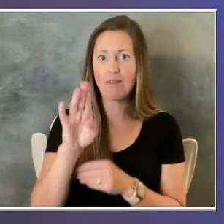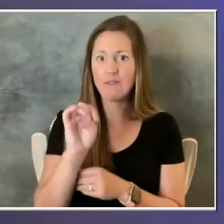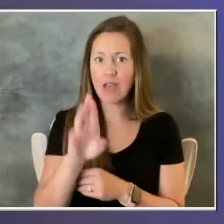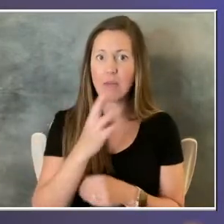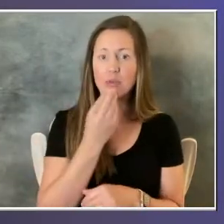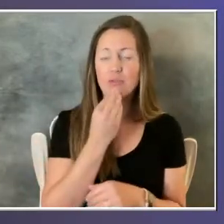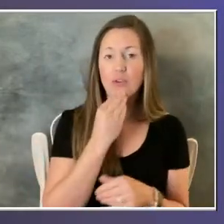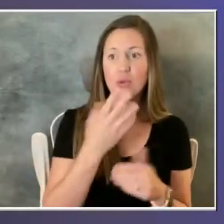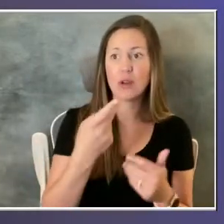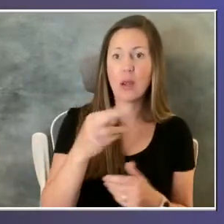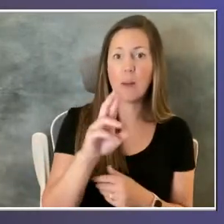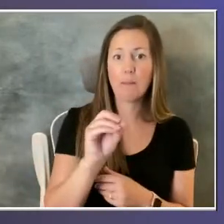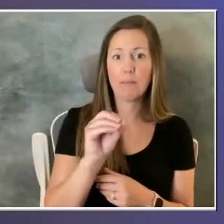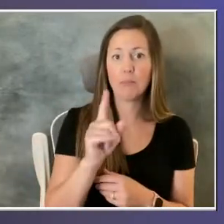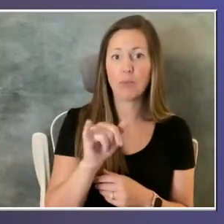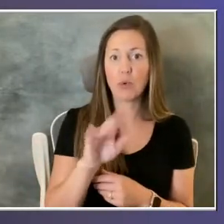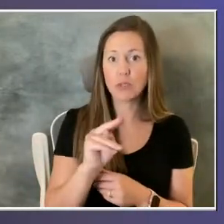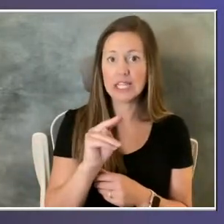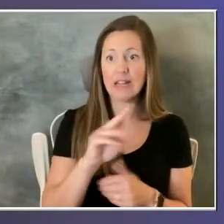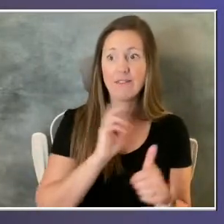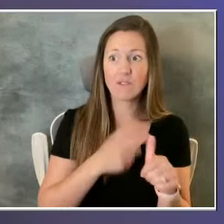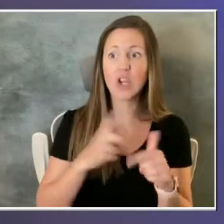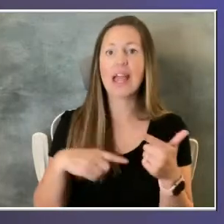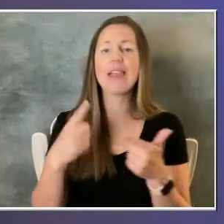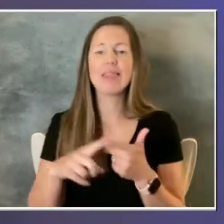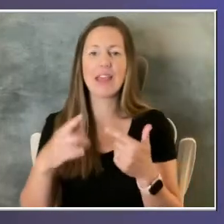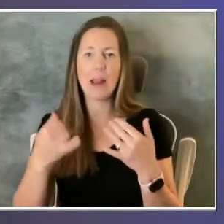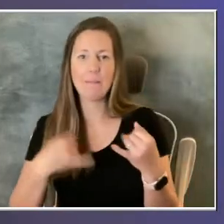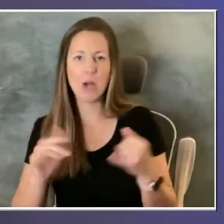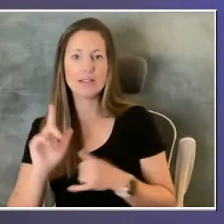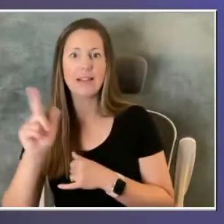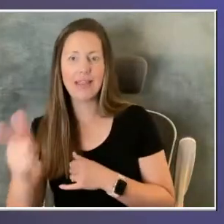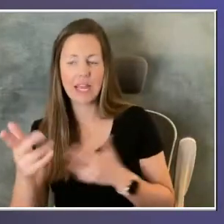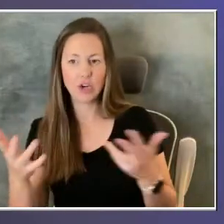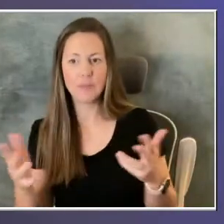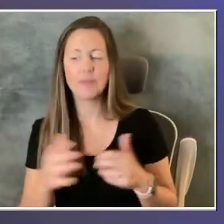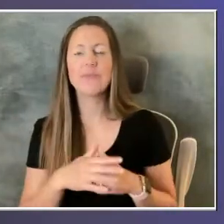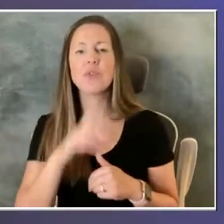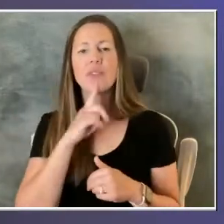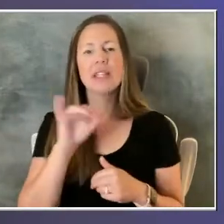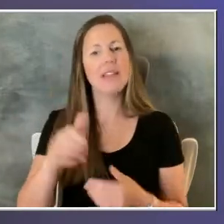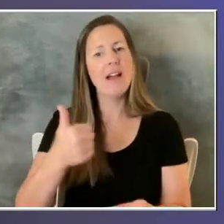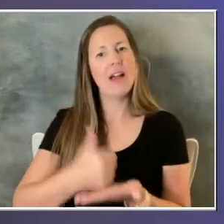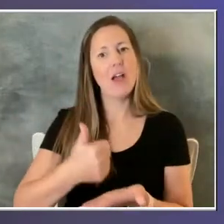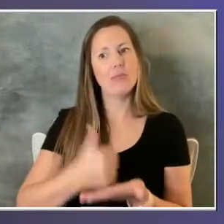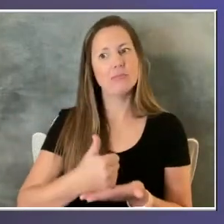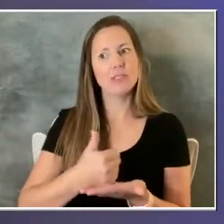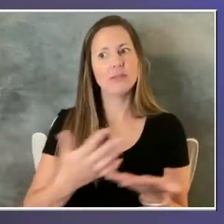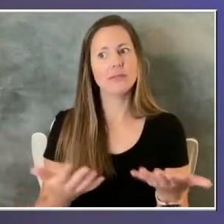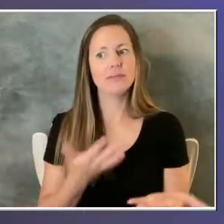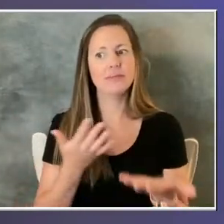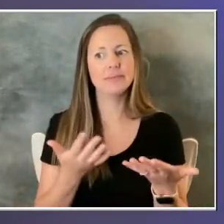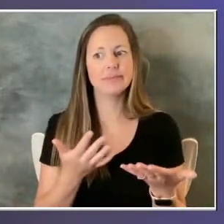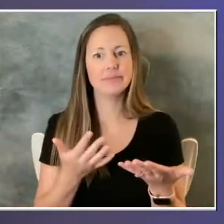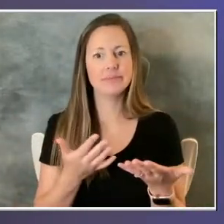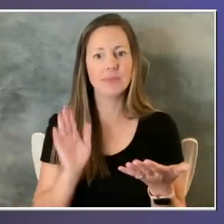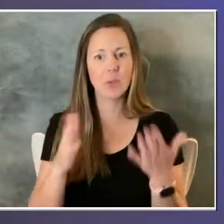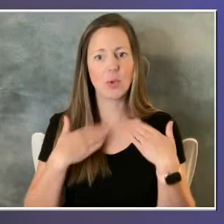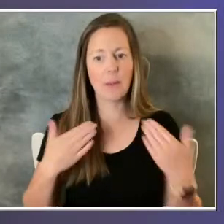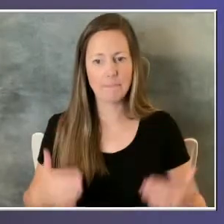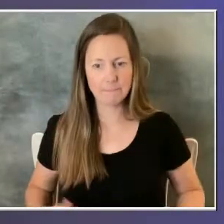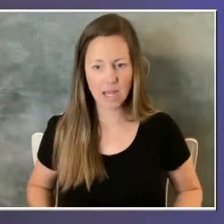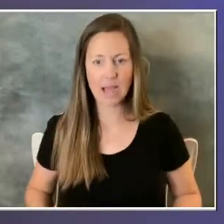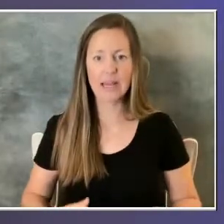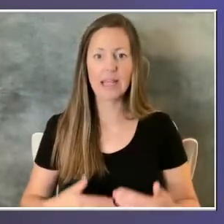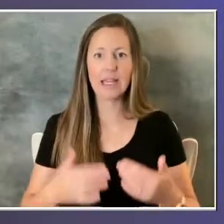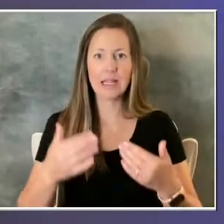then pasta later. So that's how make it when it's go through your body, go through your digestion, it